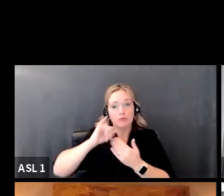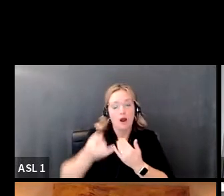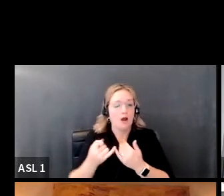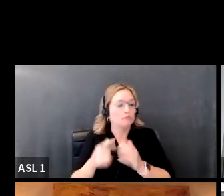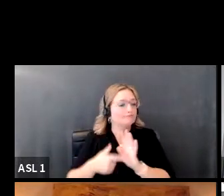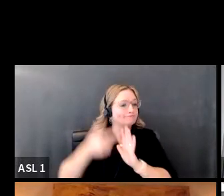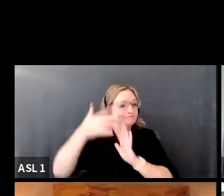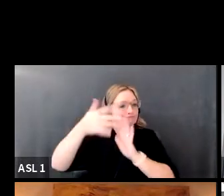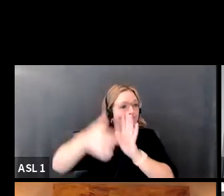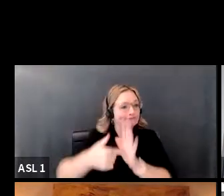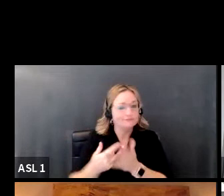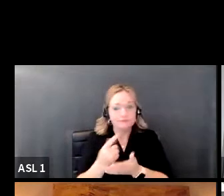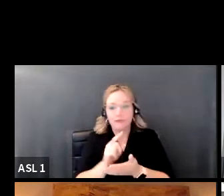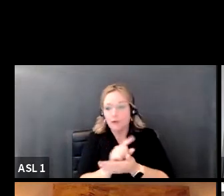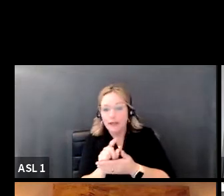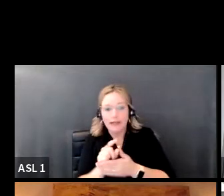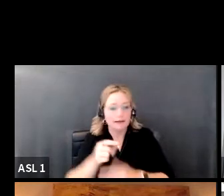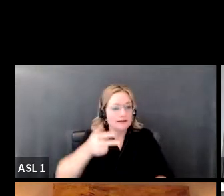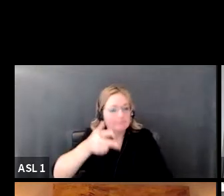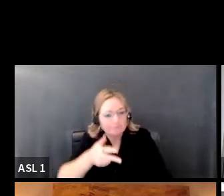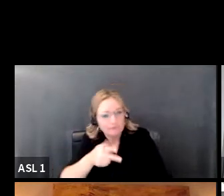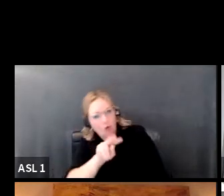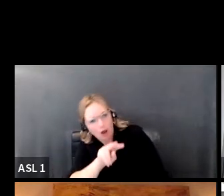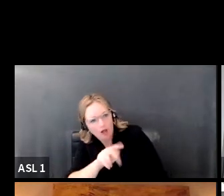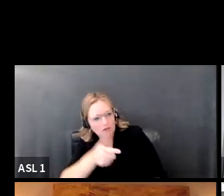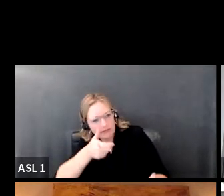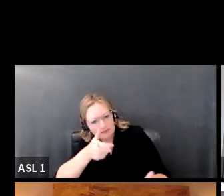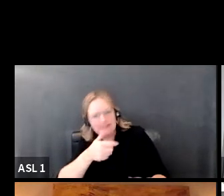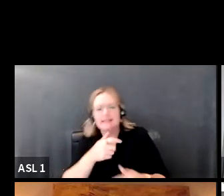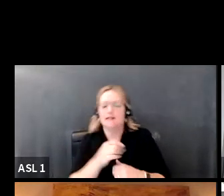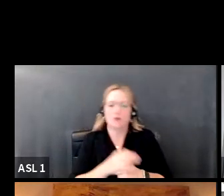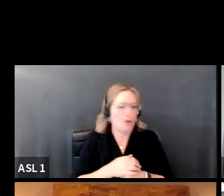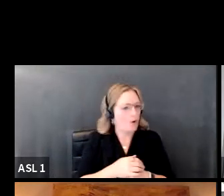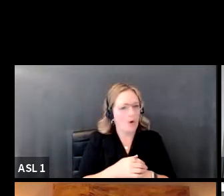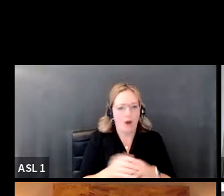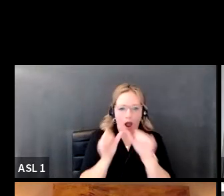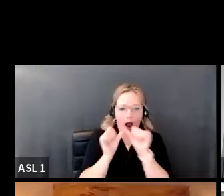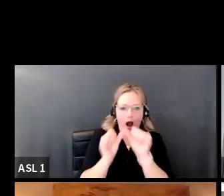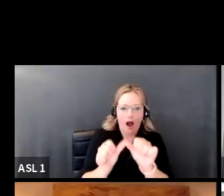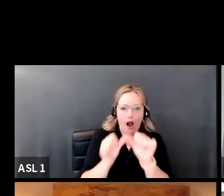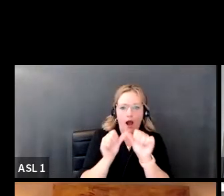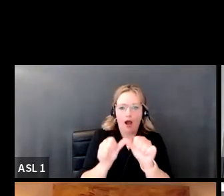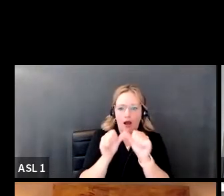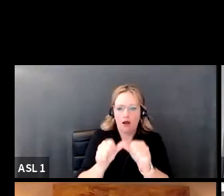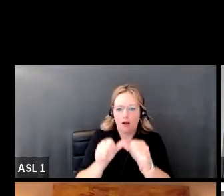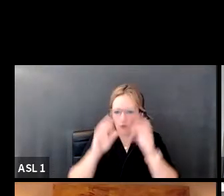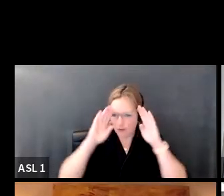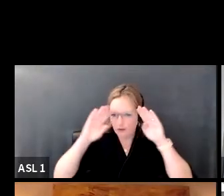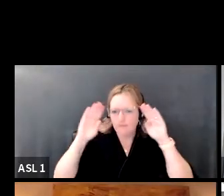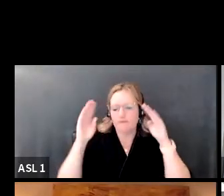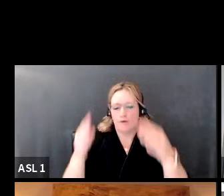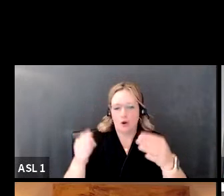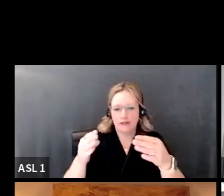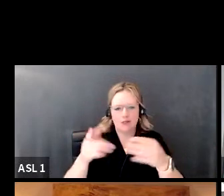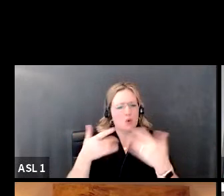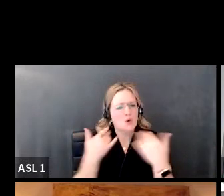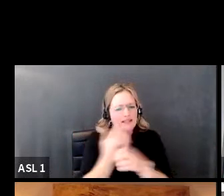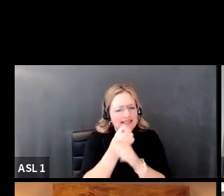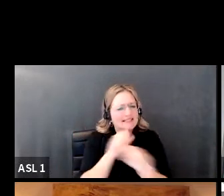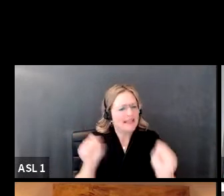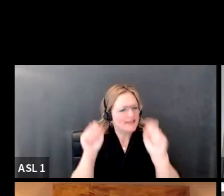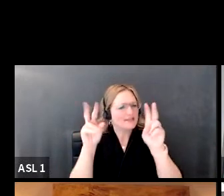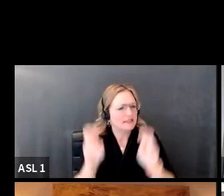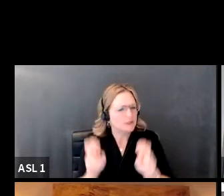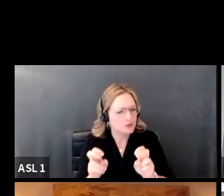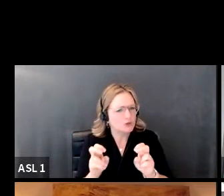times of the week this has to be a sustained ongoing focus with daily results